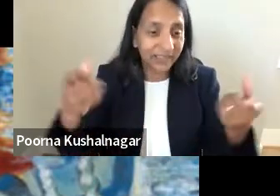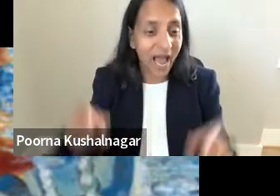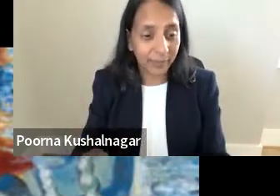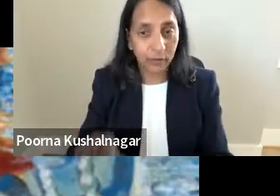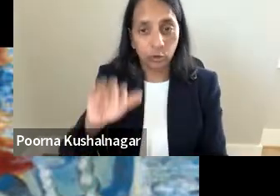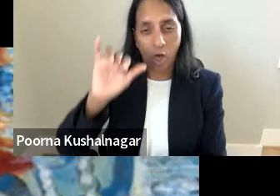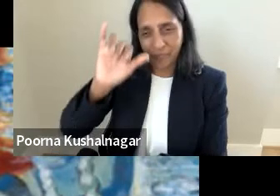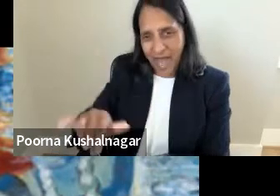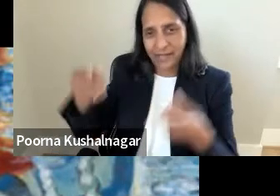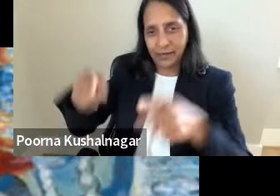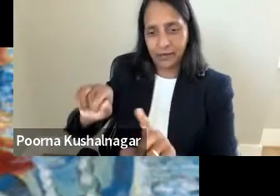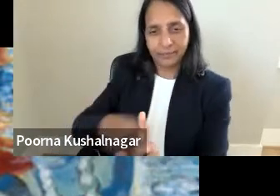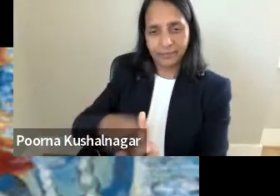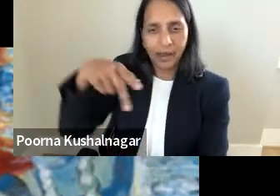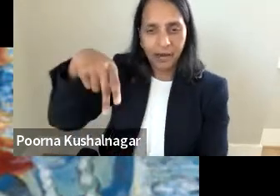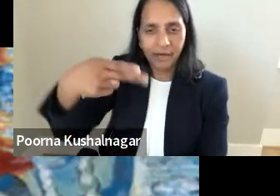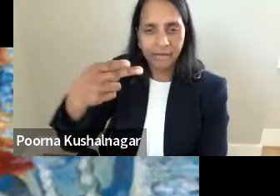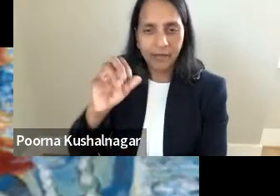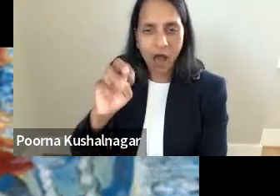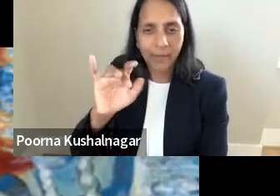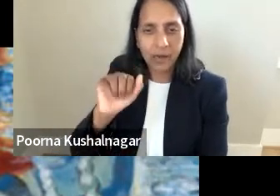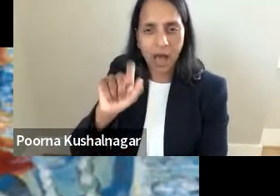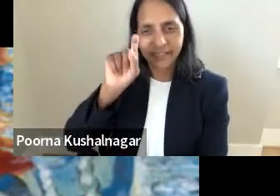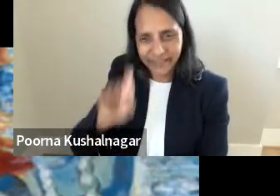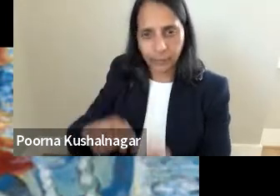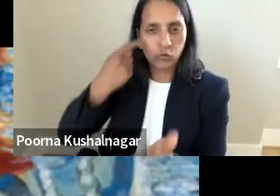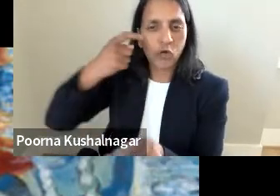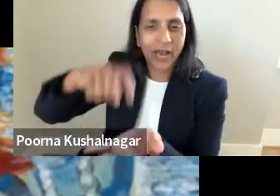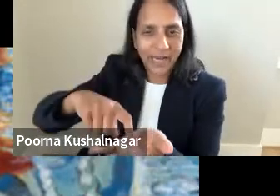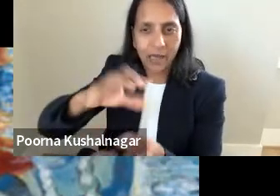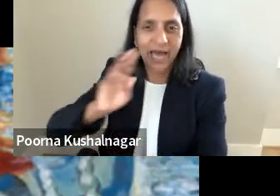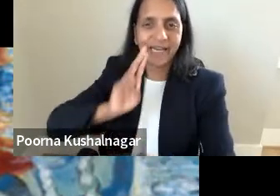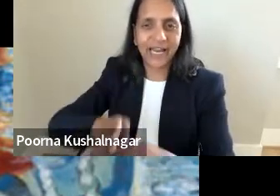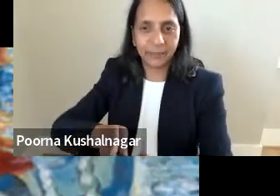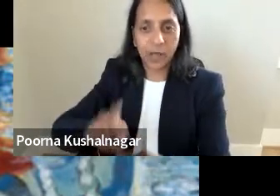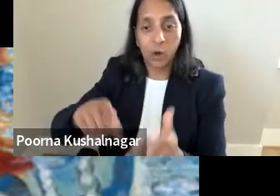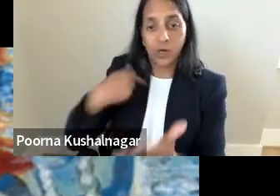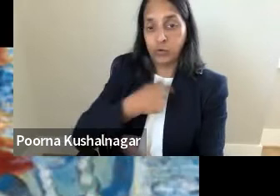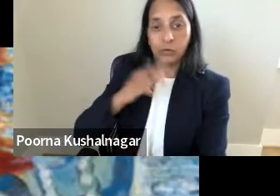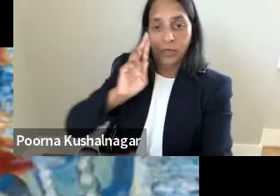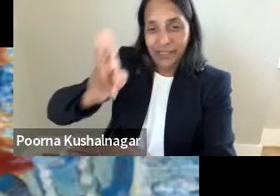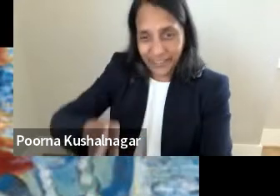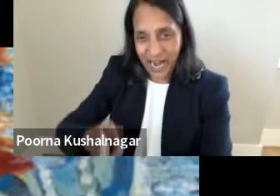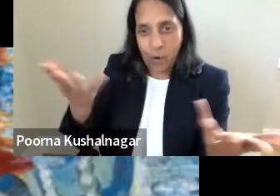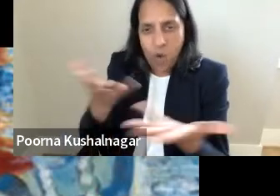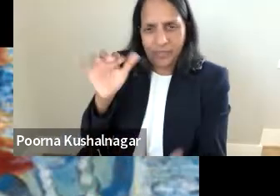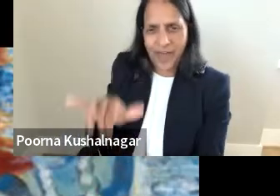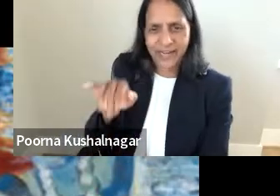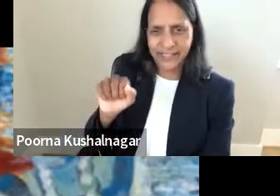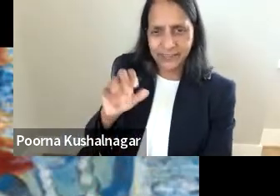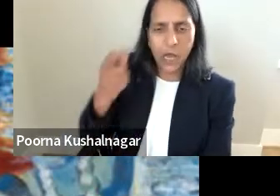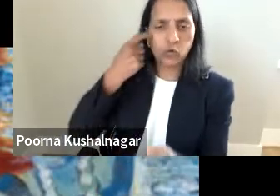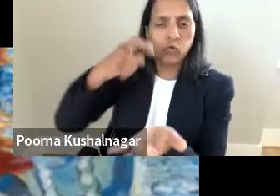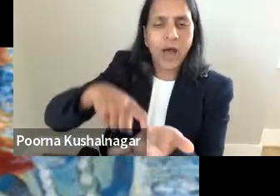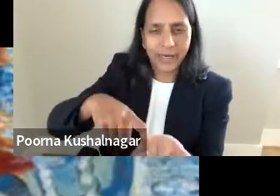happens. Communication neglect happens. So that phenomena has to be acknowledged and